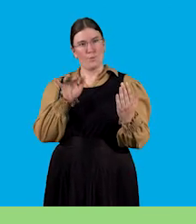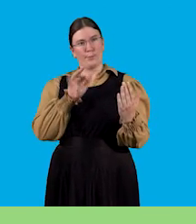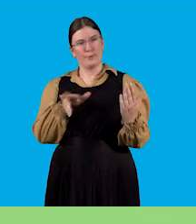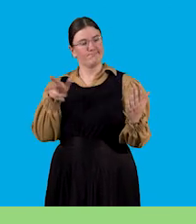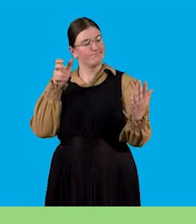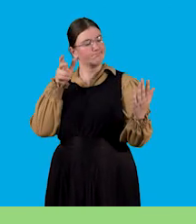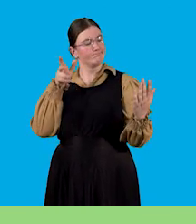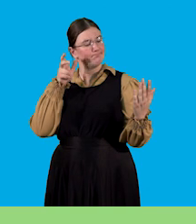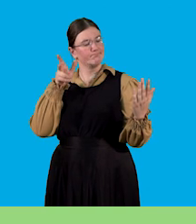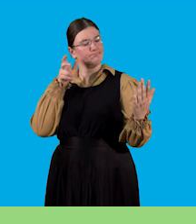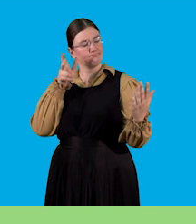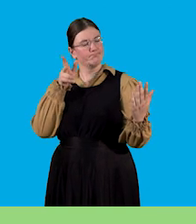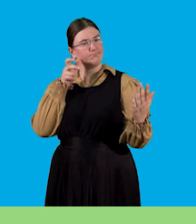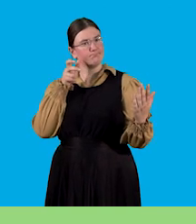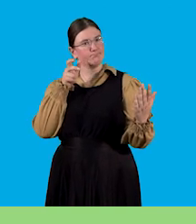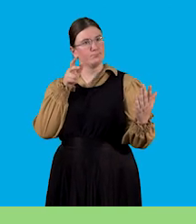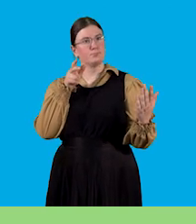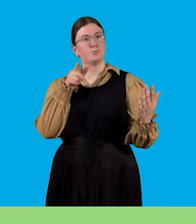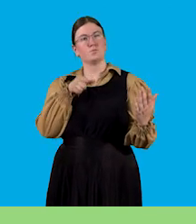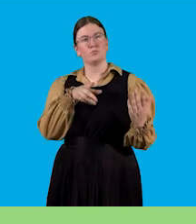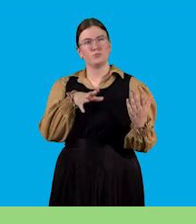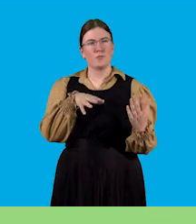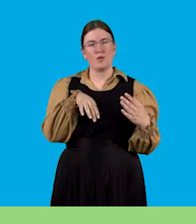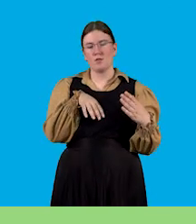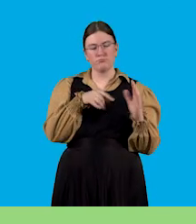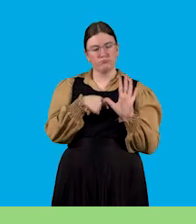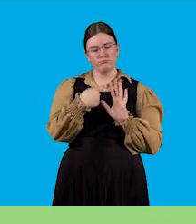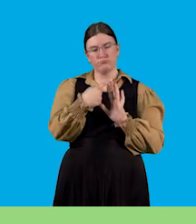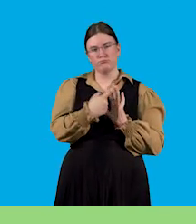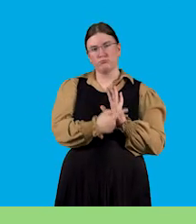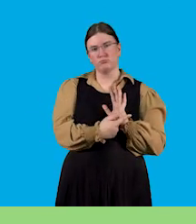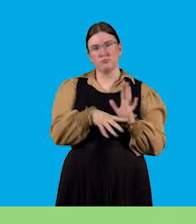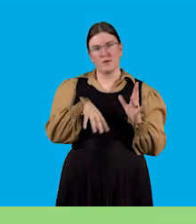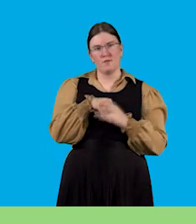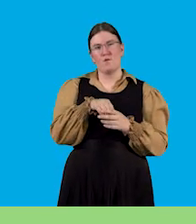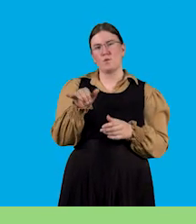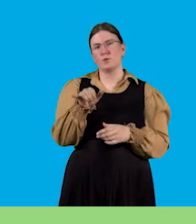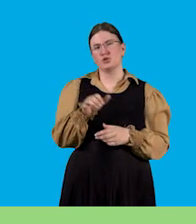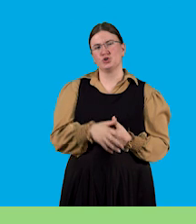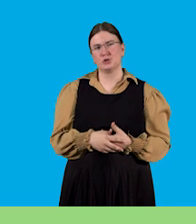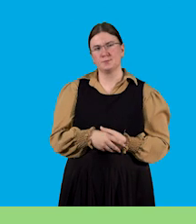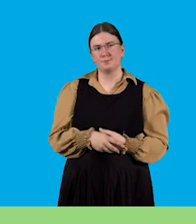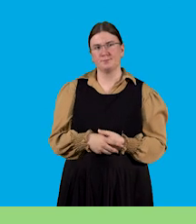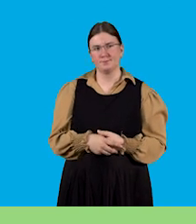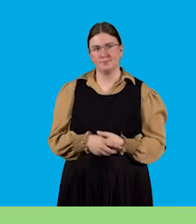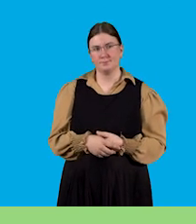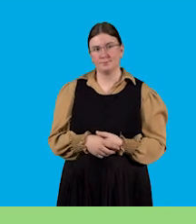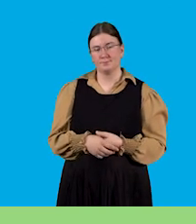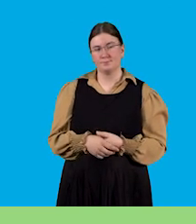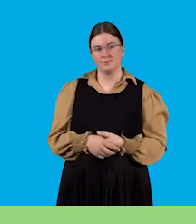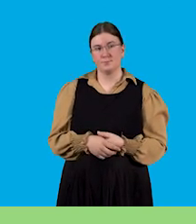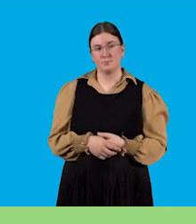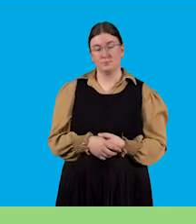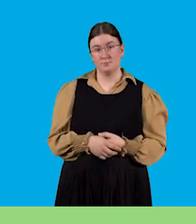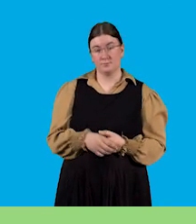words. Which sense organs do you think would be involved in this situation?